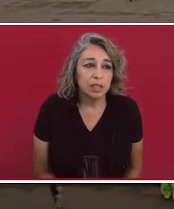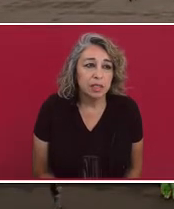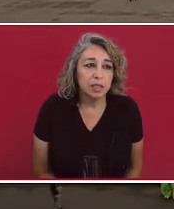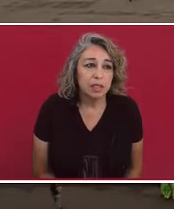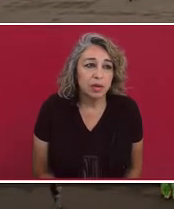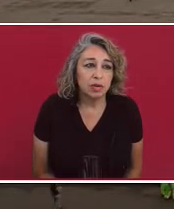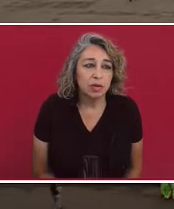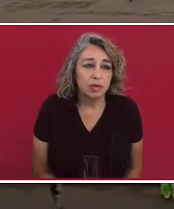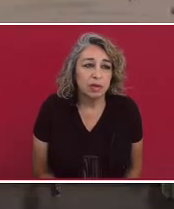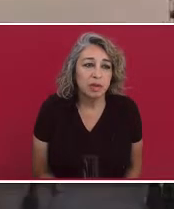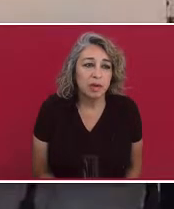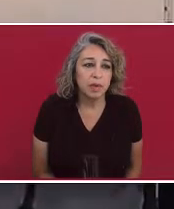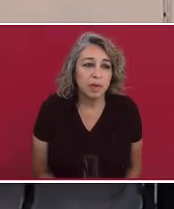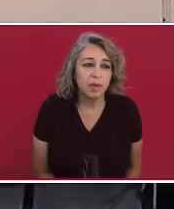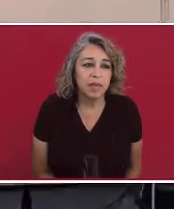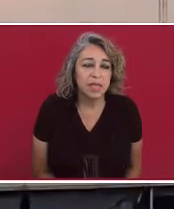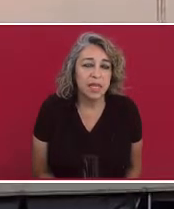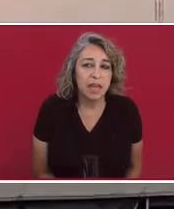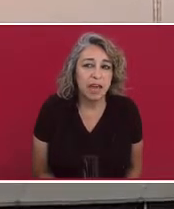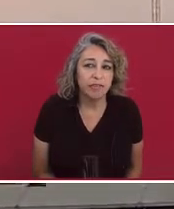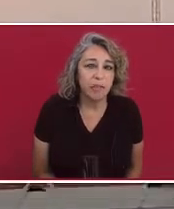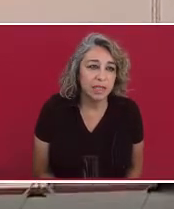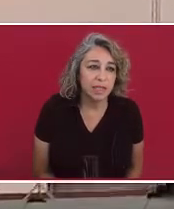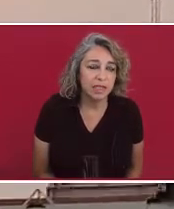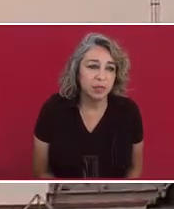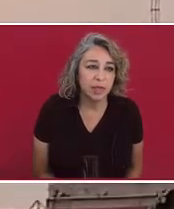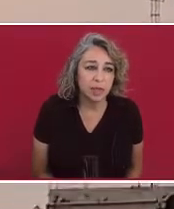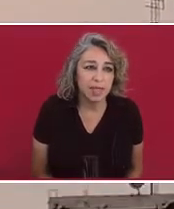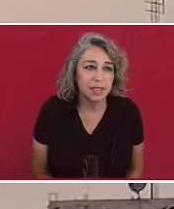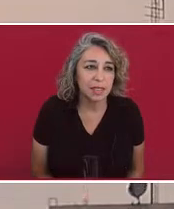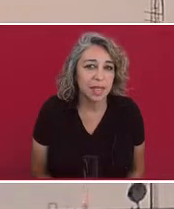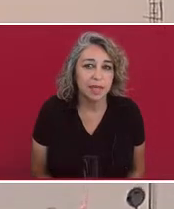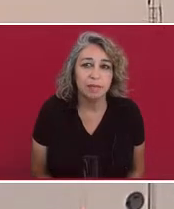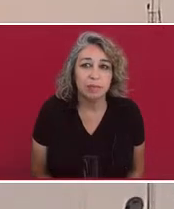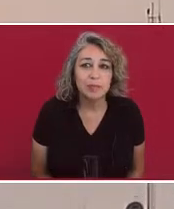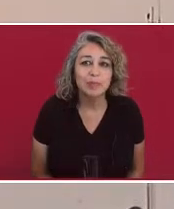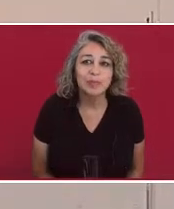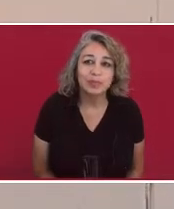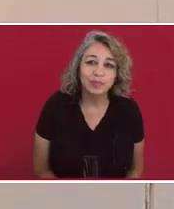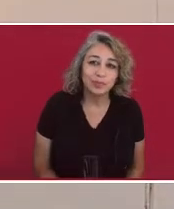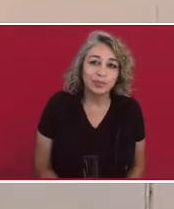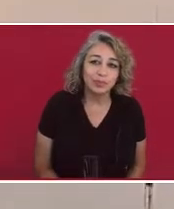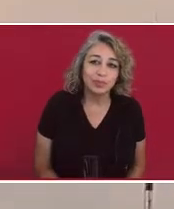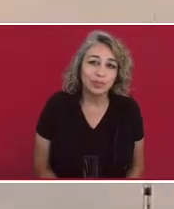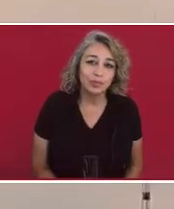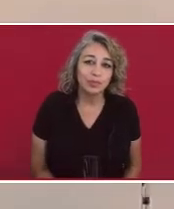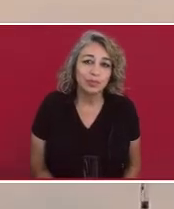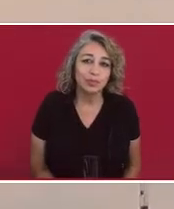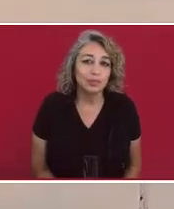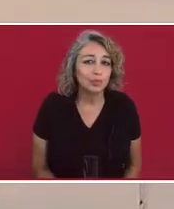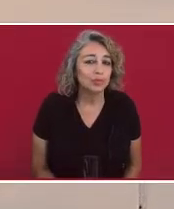And so they're going to be raising it half-mast, is what the man said.